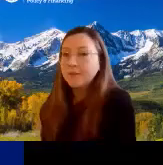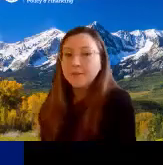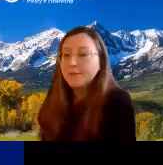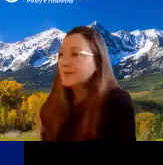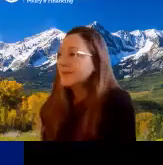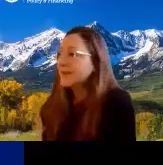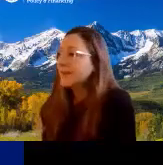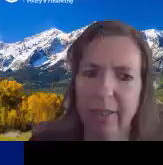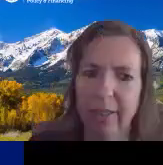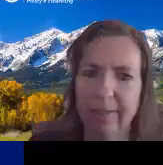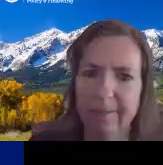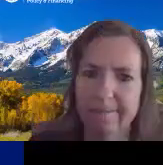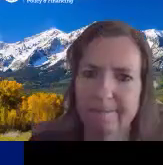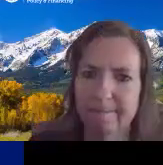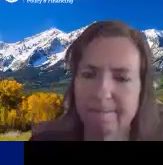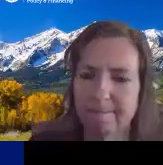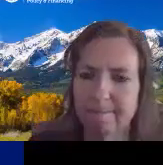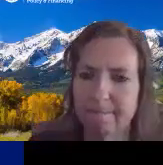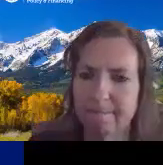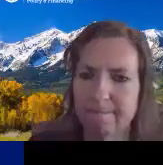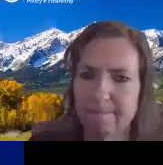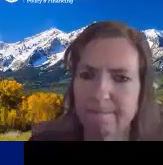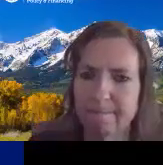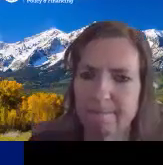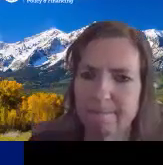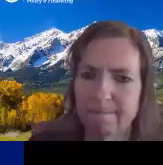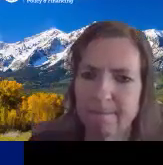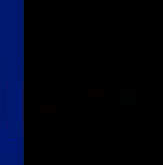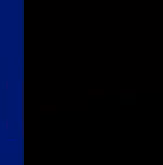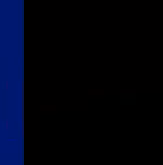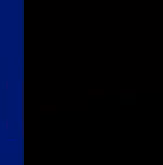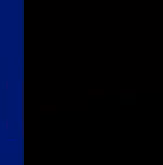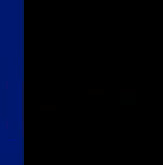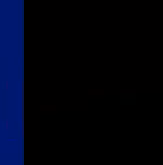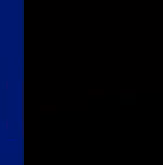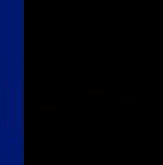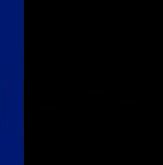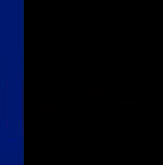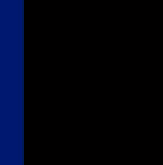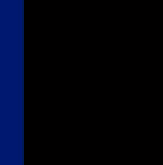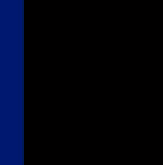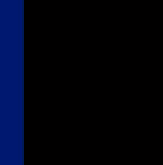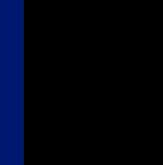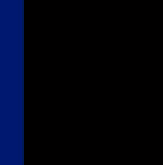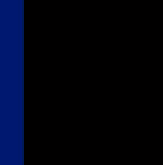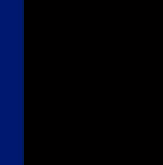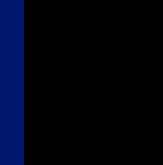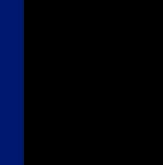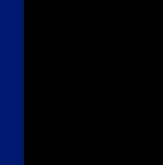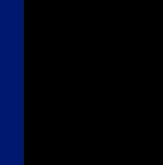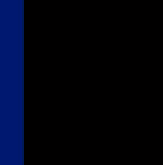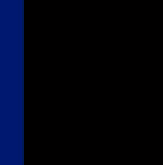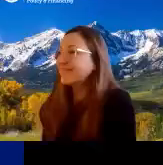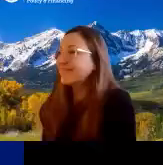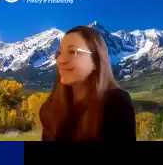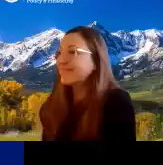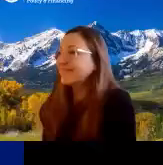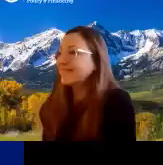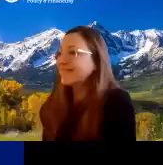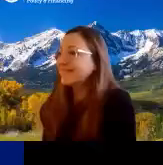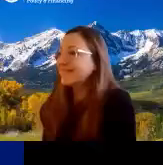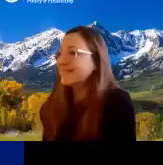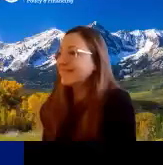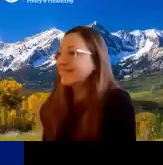There we go. Hi, Heather. Hello, thank you. Sorry, it's very easy, more easy than typing.